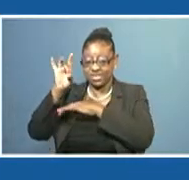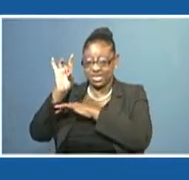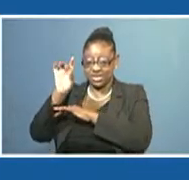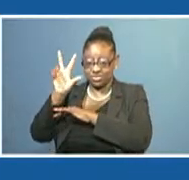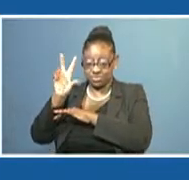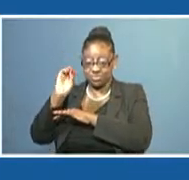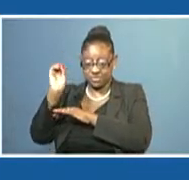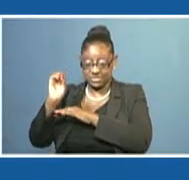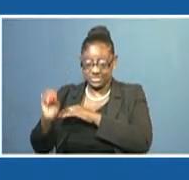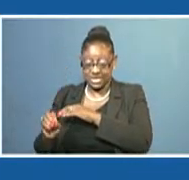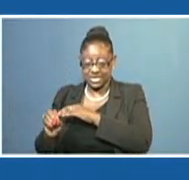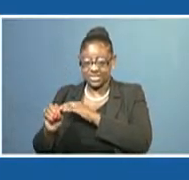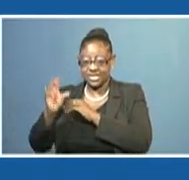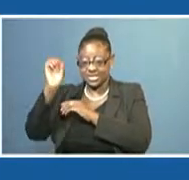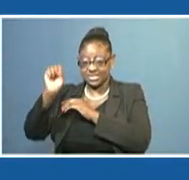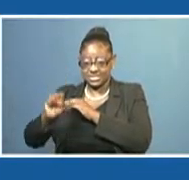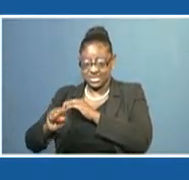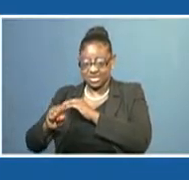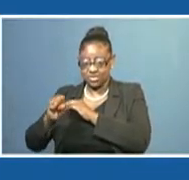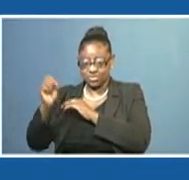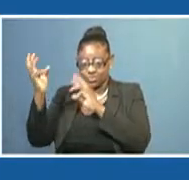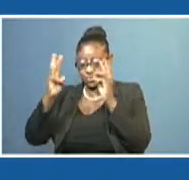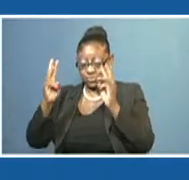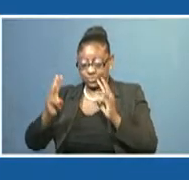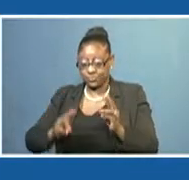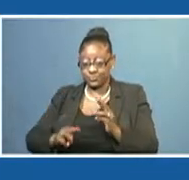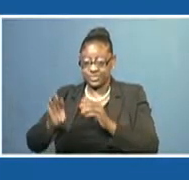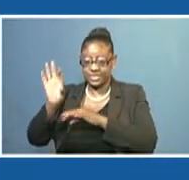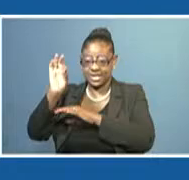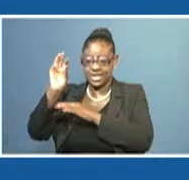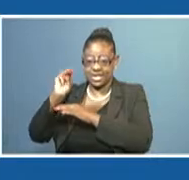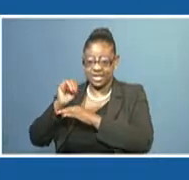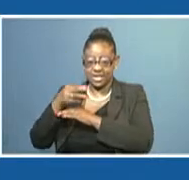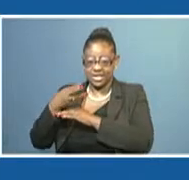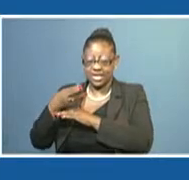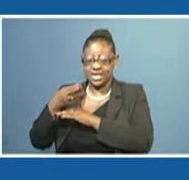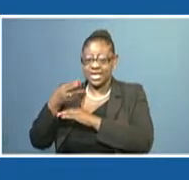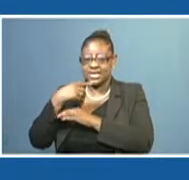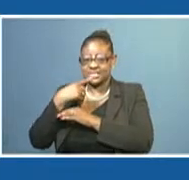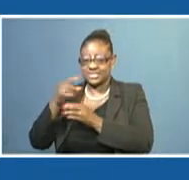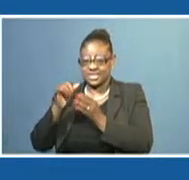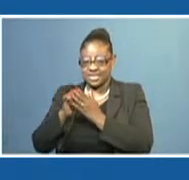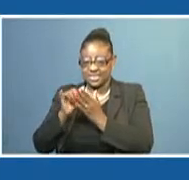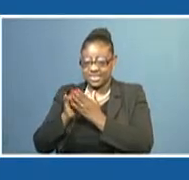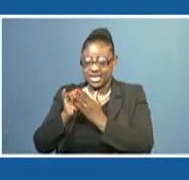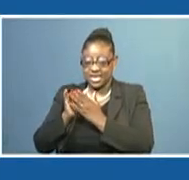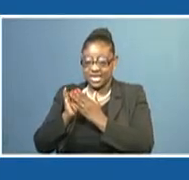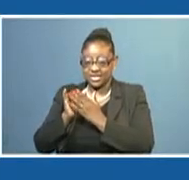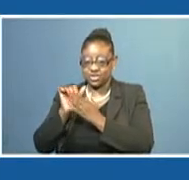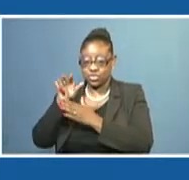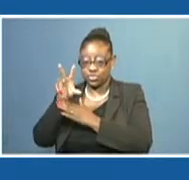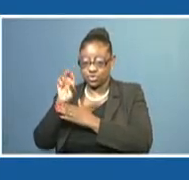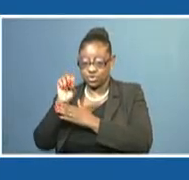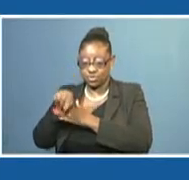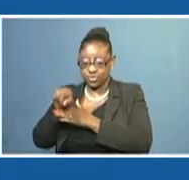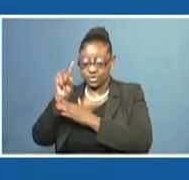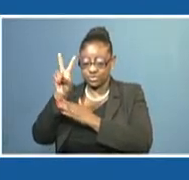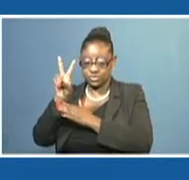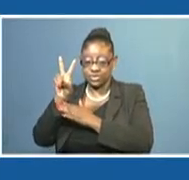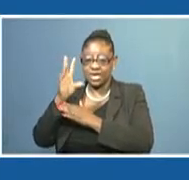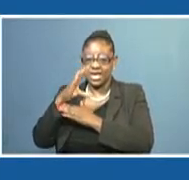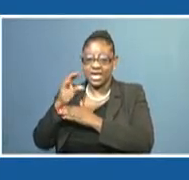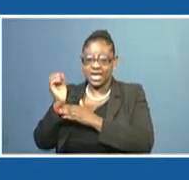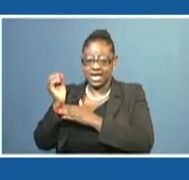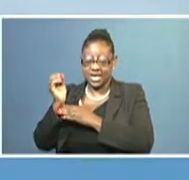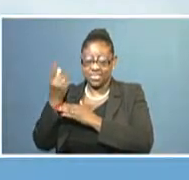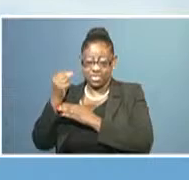83%, south-southeast winds at 9 miles per hour, the barometric pressure 1,016.0 millibars, that is 30.02 inches, and the